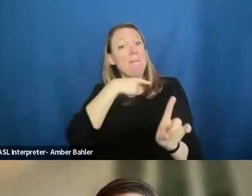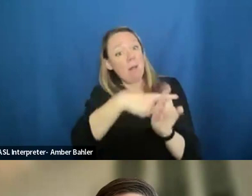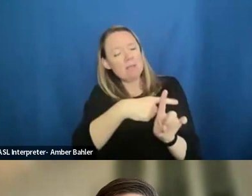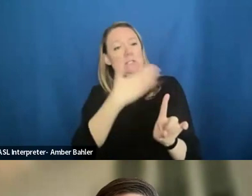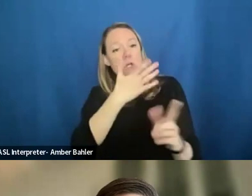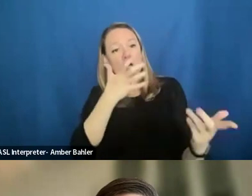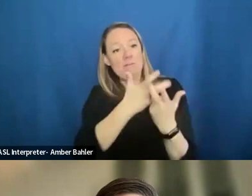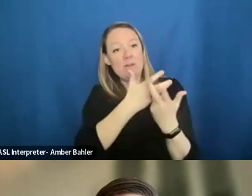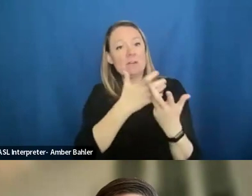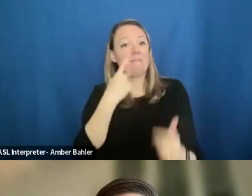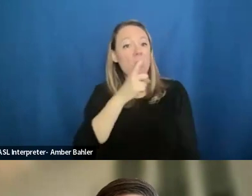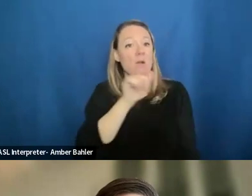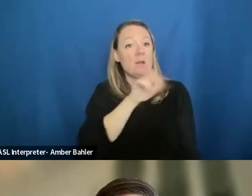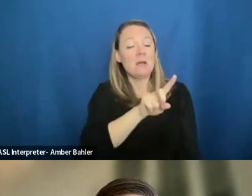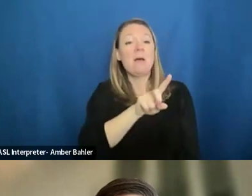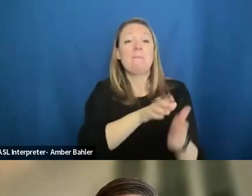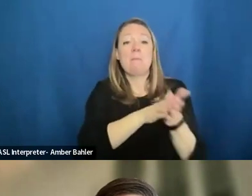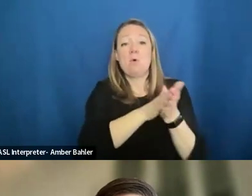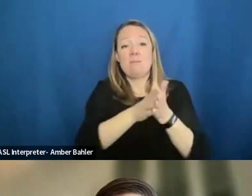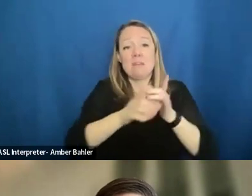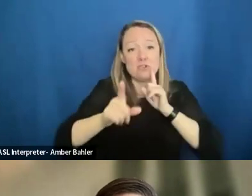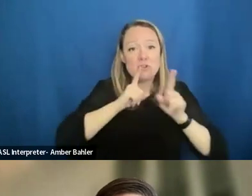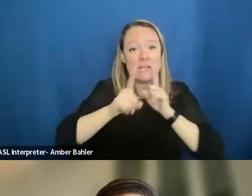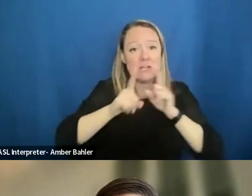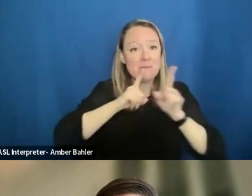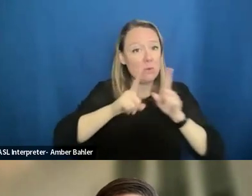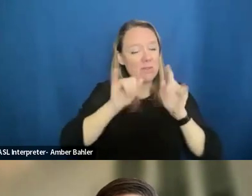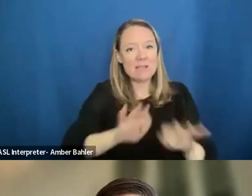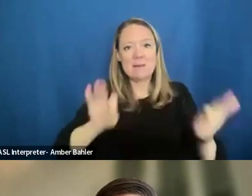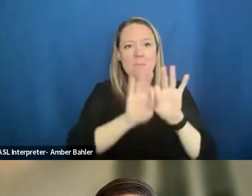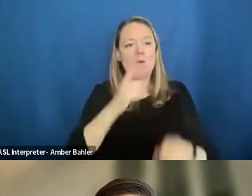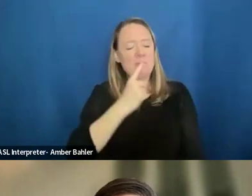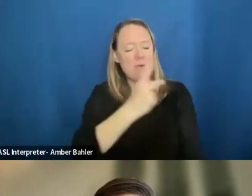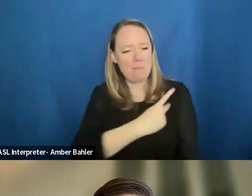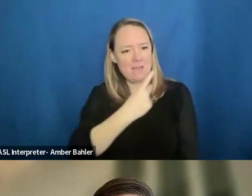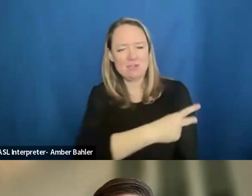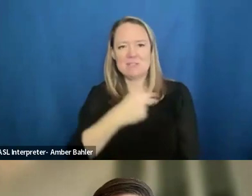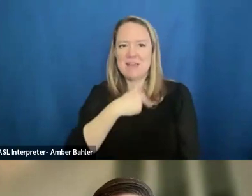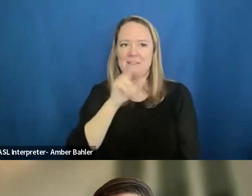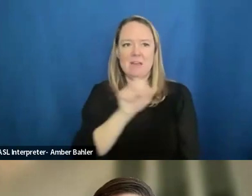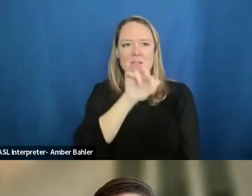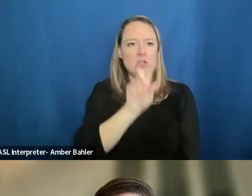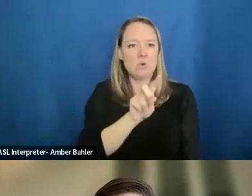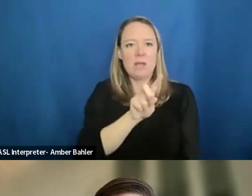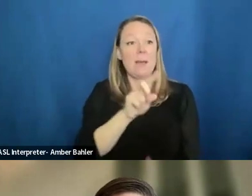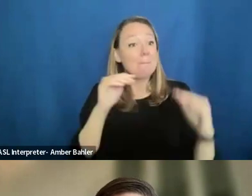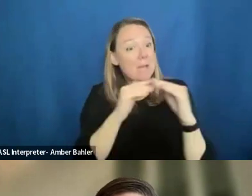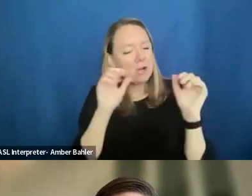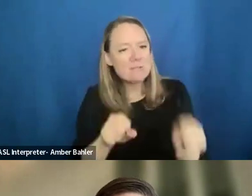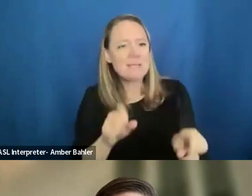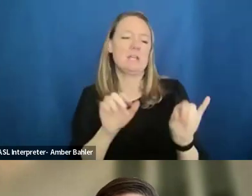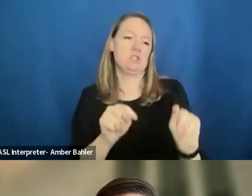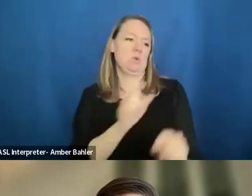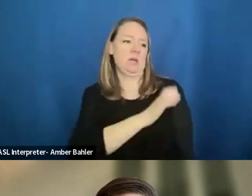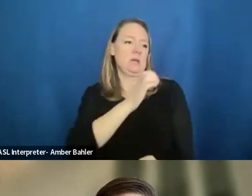for clinicians, but motivational interviewing in particular is particularly important for patients with SUD. And you can, peers can do that. Clinicians can do